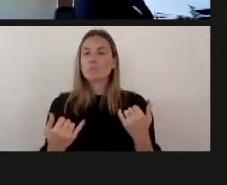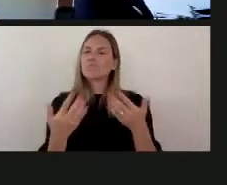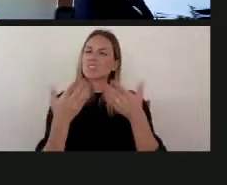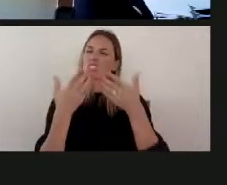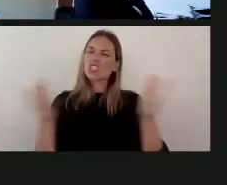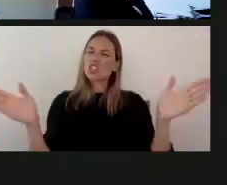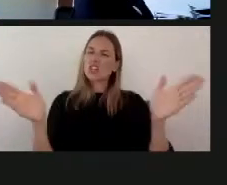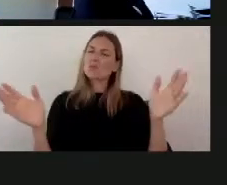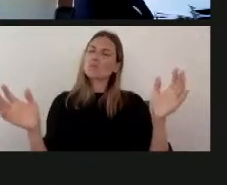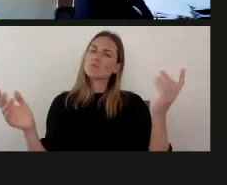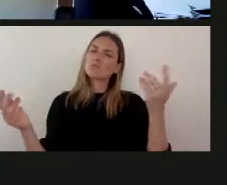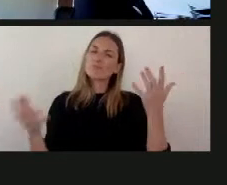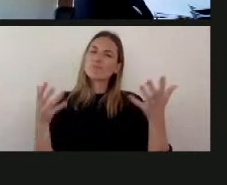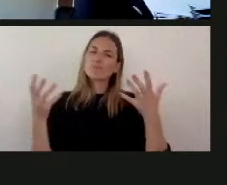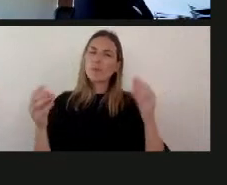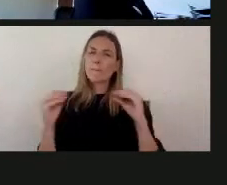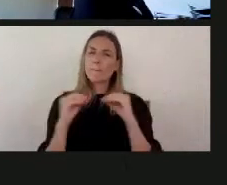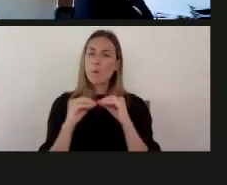more